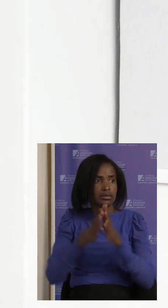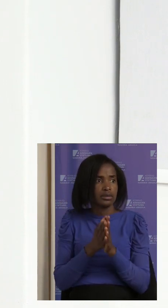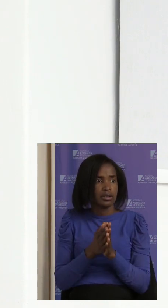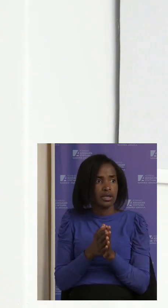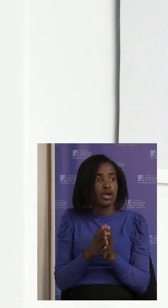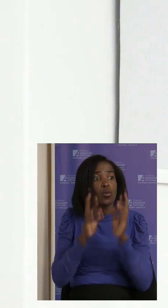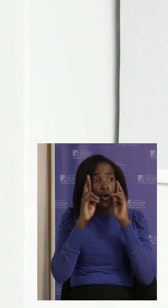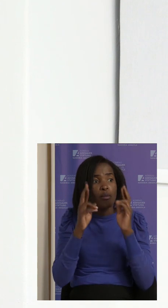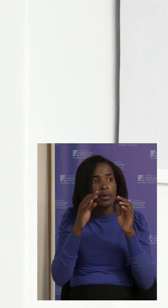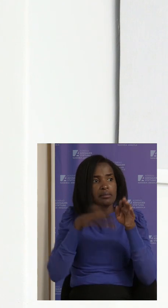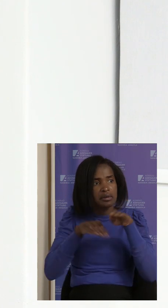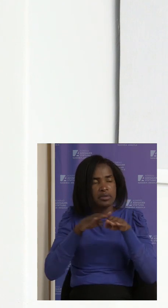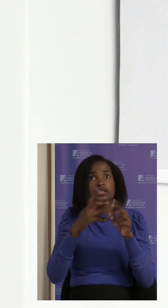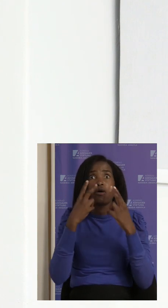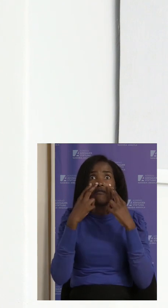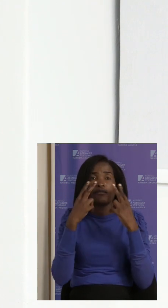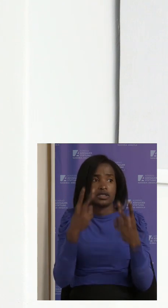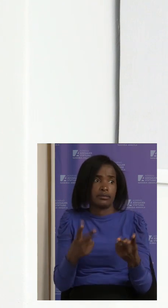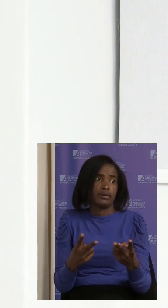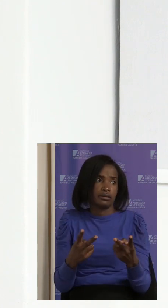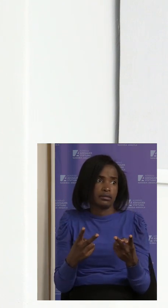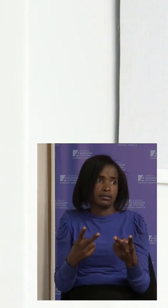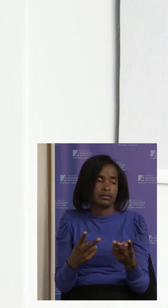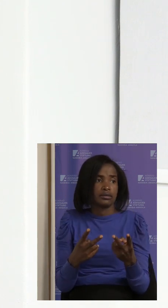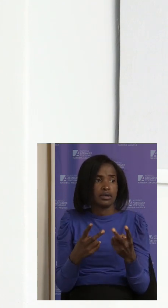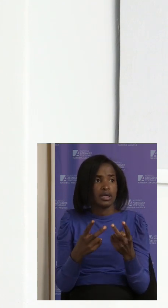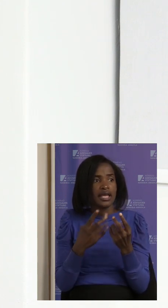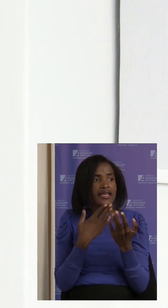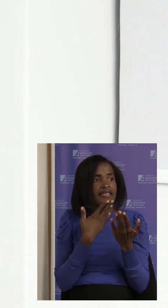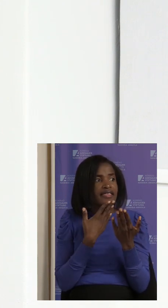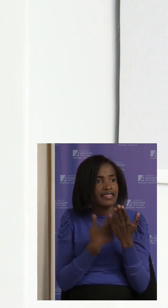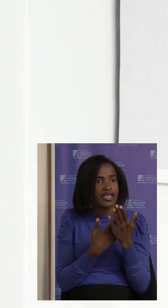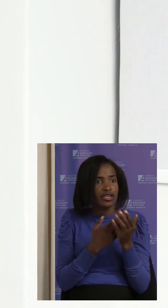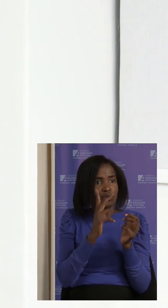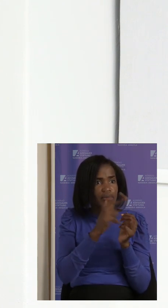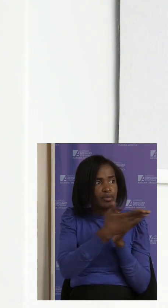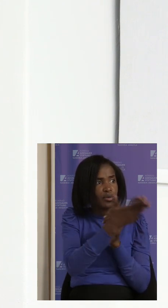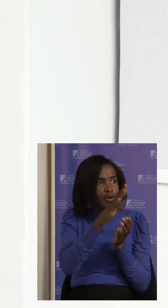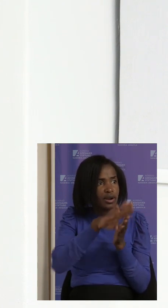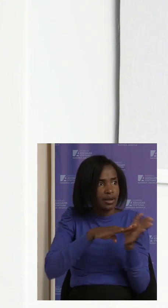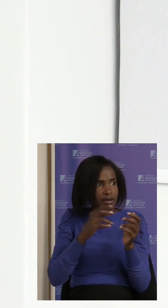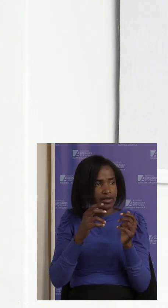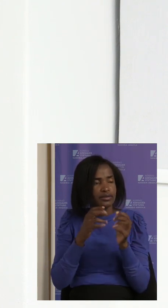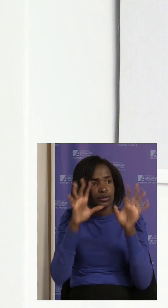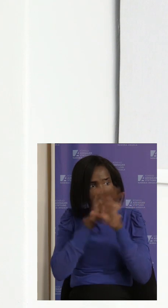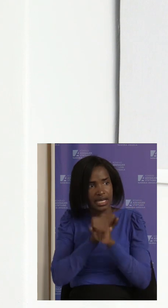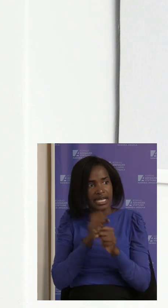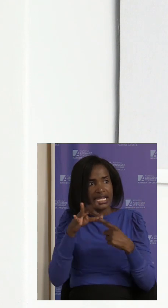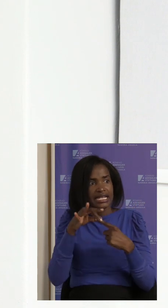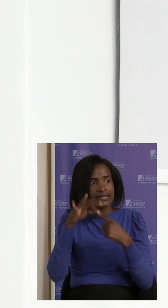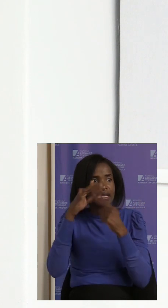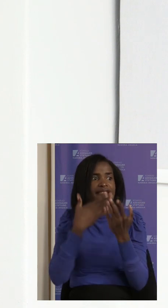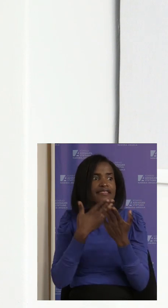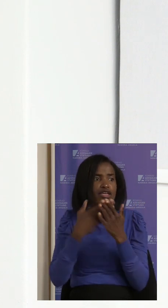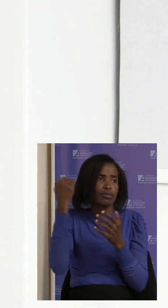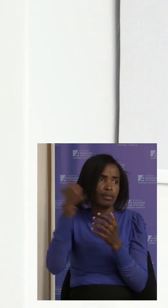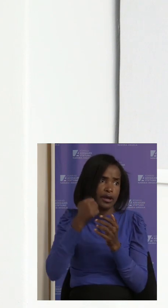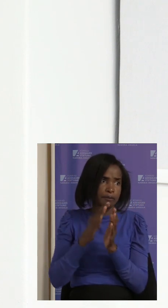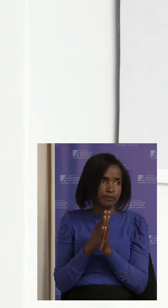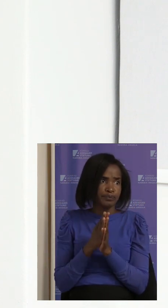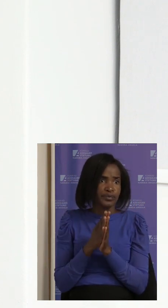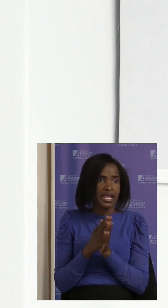So from there, I think we can, with that, thank also the audience for coming tonight, and especially a big thank you to